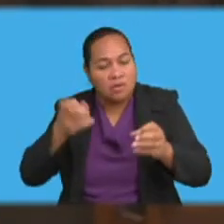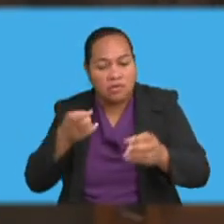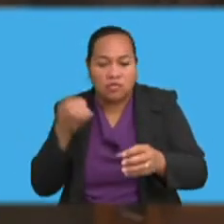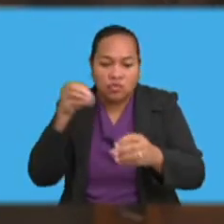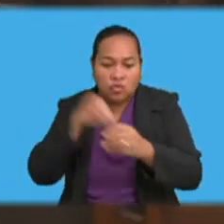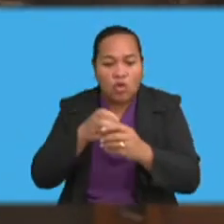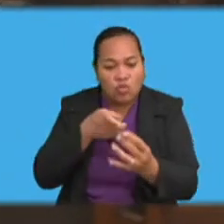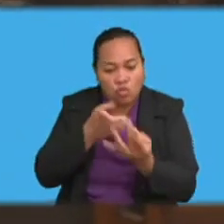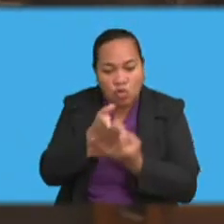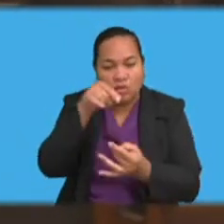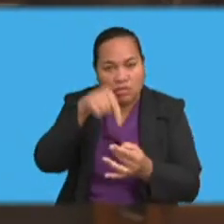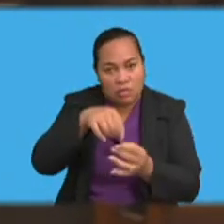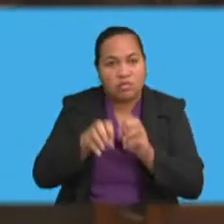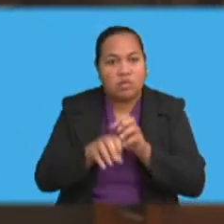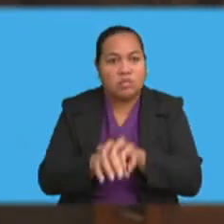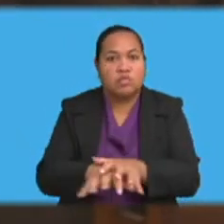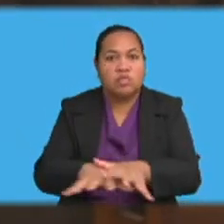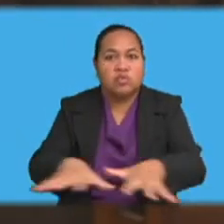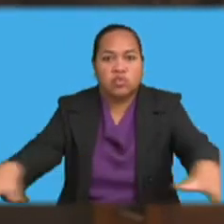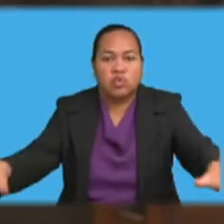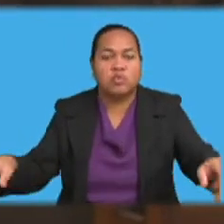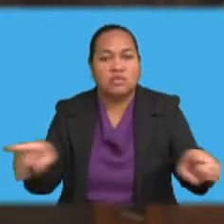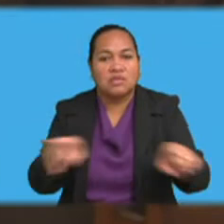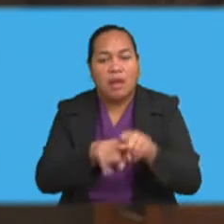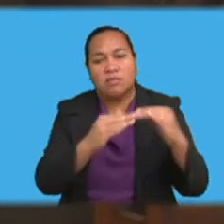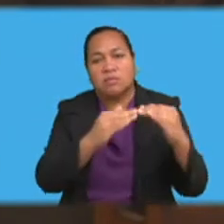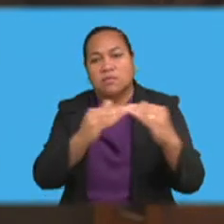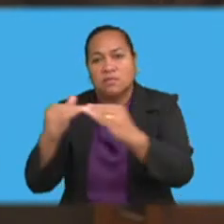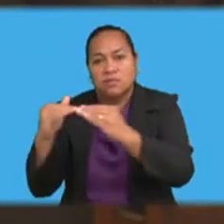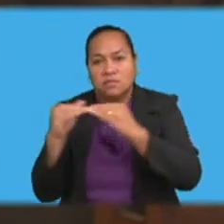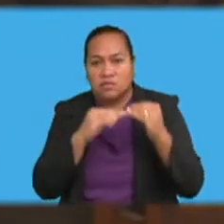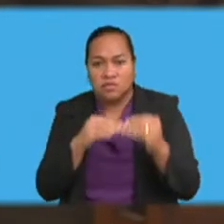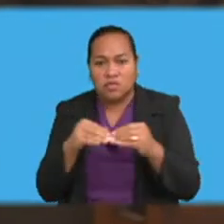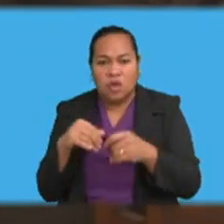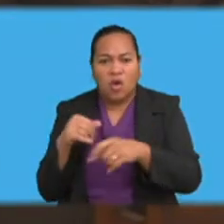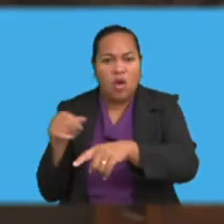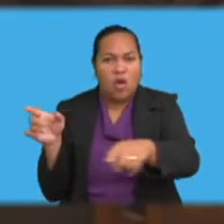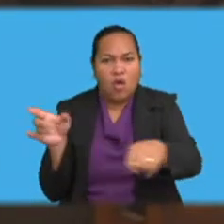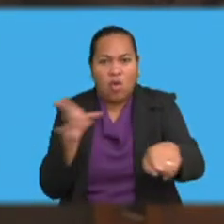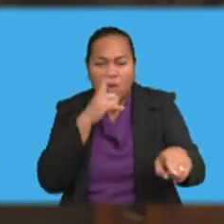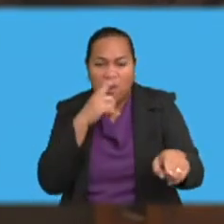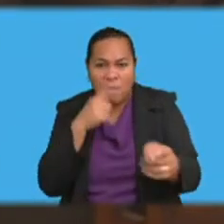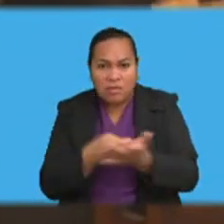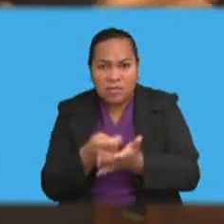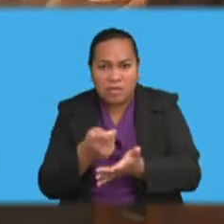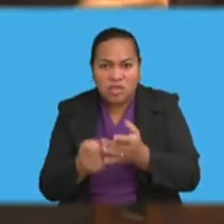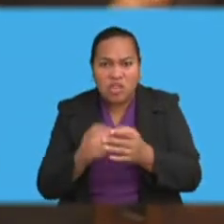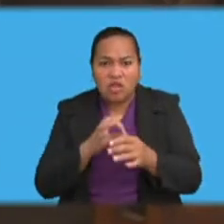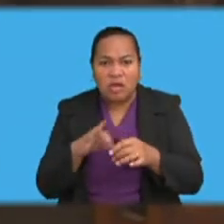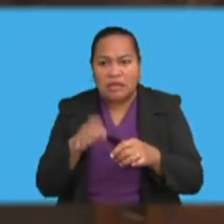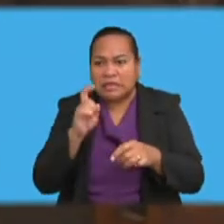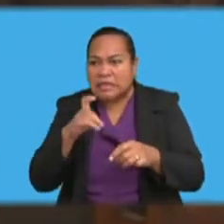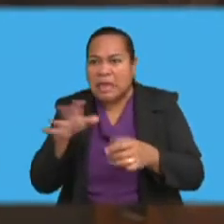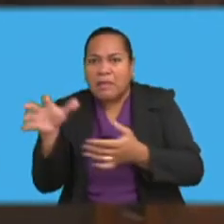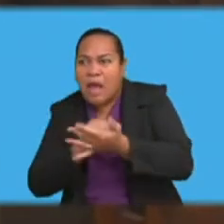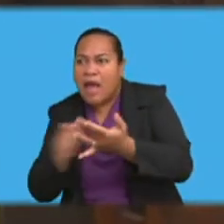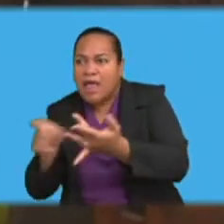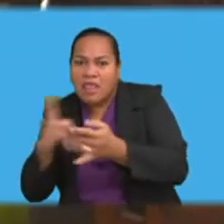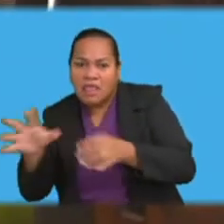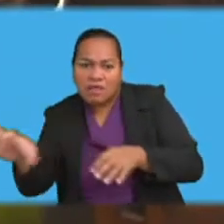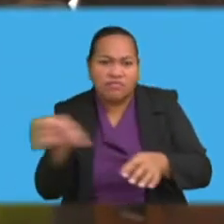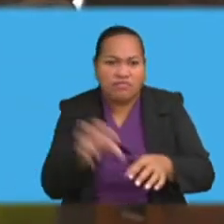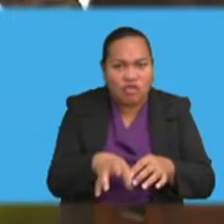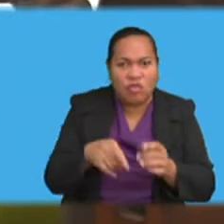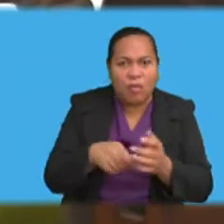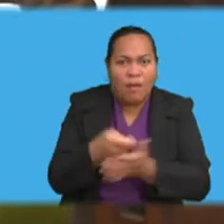Aiyaz-Sayed platform with the same reach. Consumers would not need to maintain and run different equipment for accessing paid